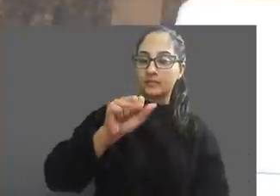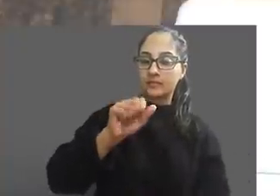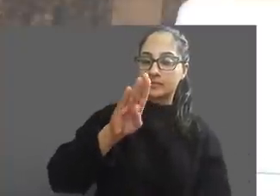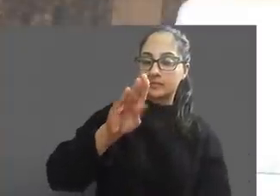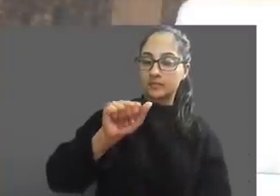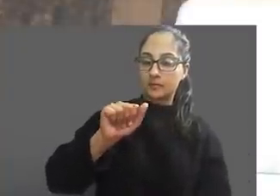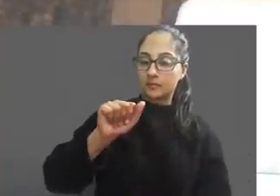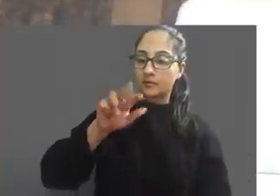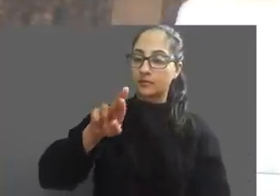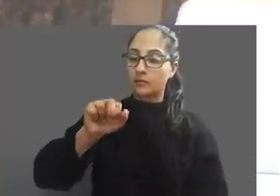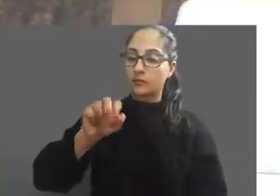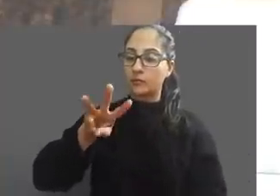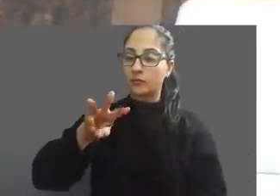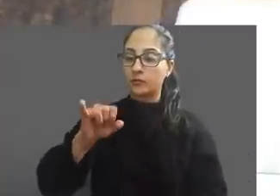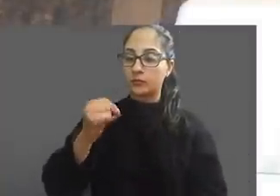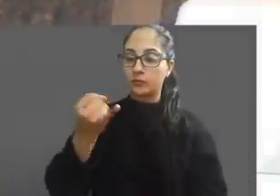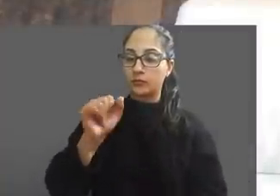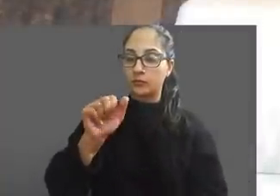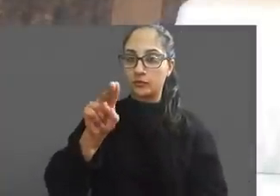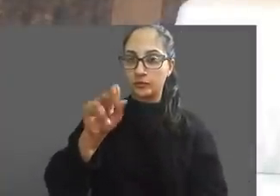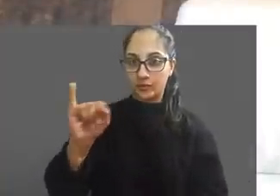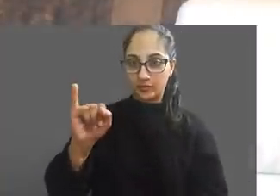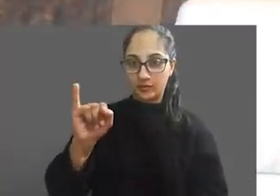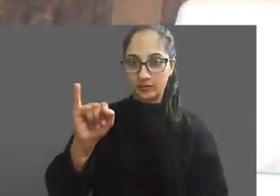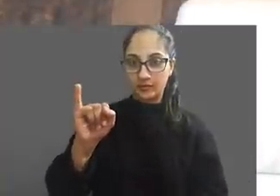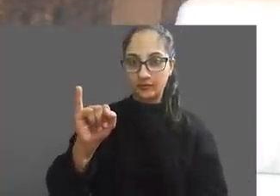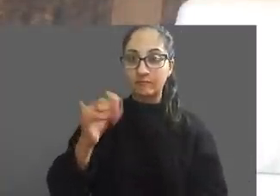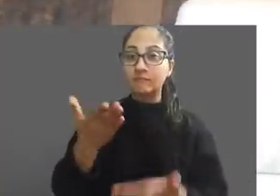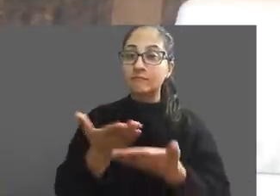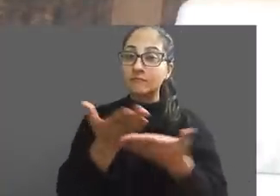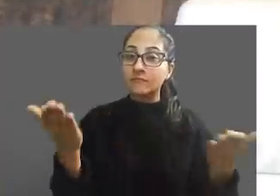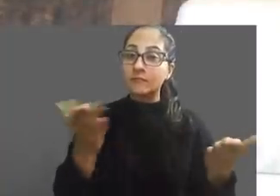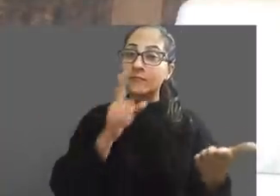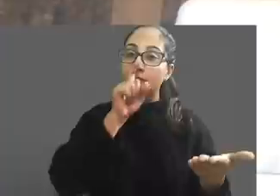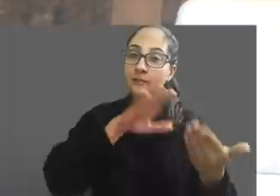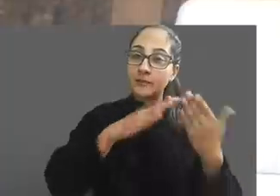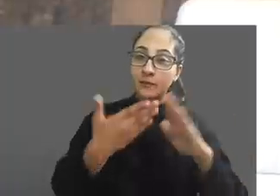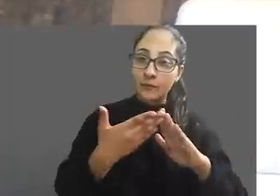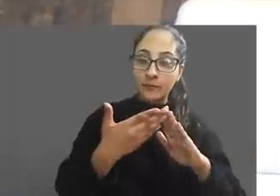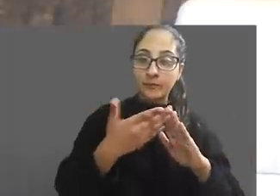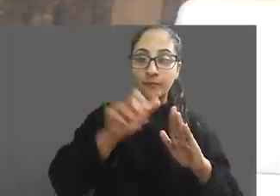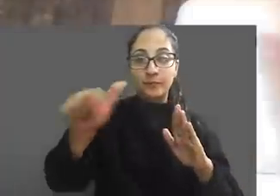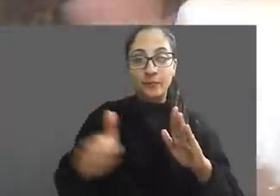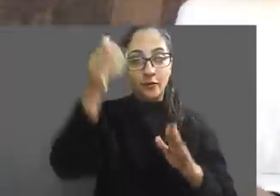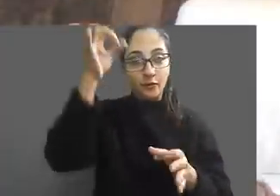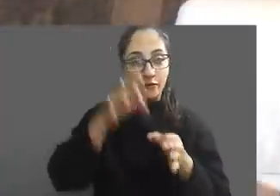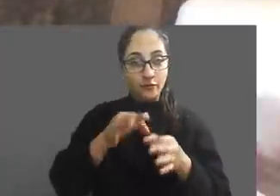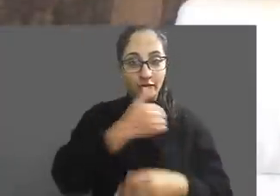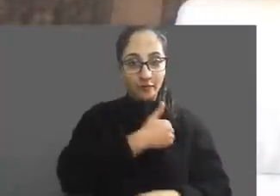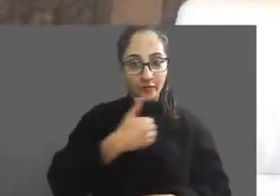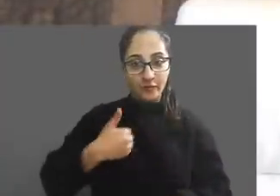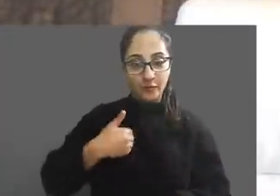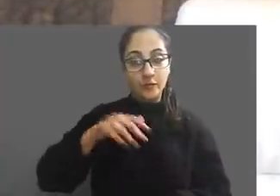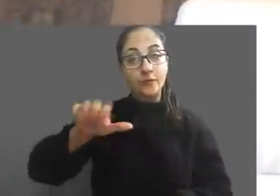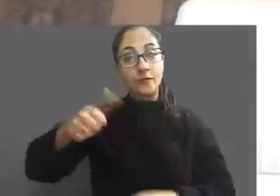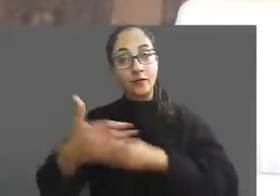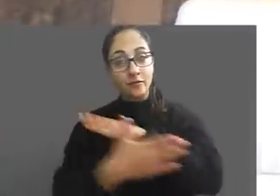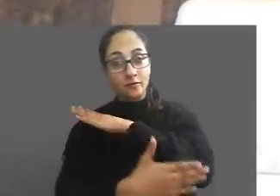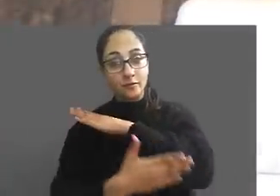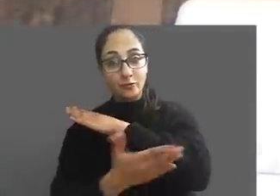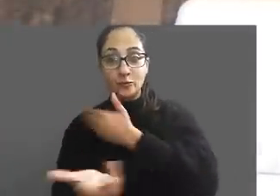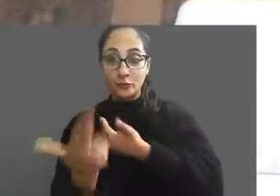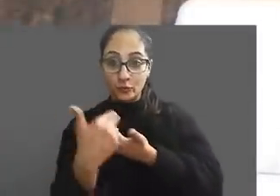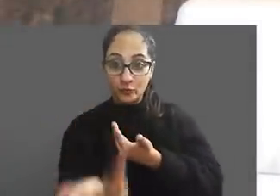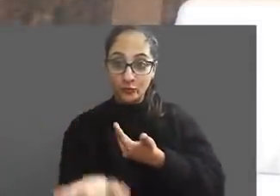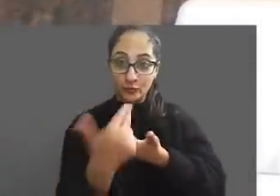Rojani, and I'm honored to welcome all of our Jamaati members, multi-faith family members, and everyone tuning in from across the